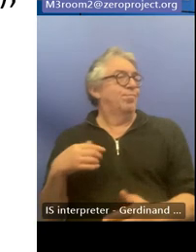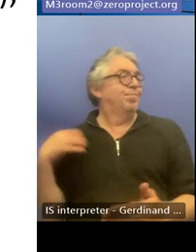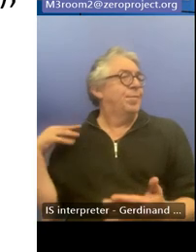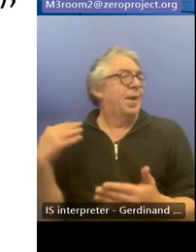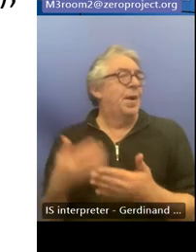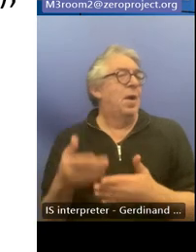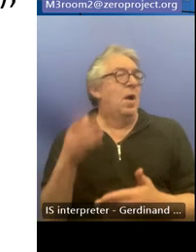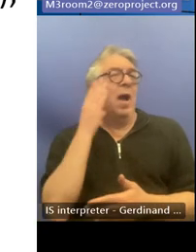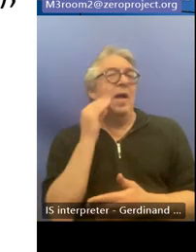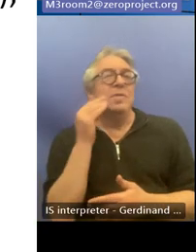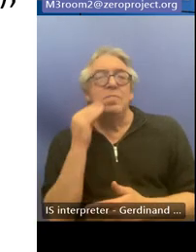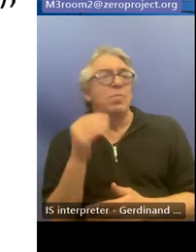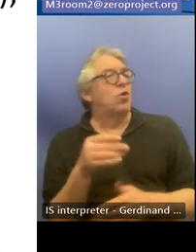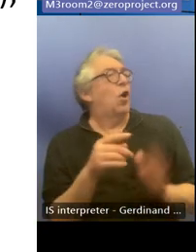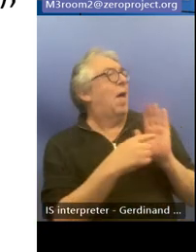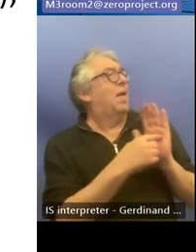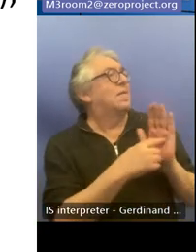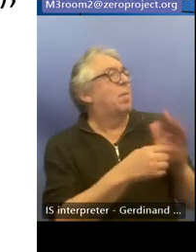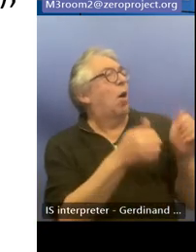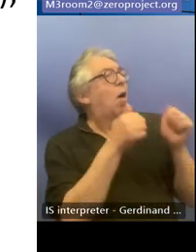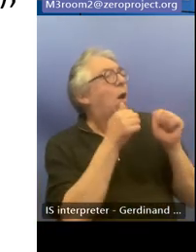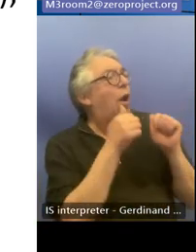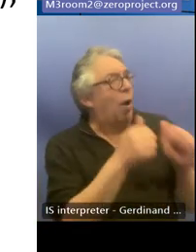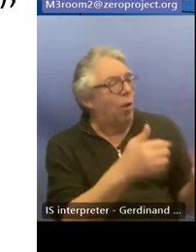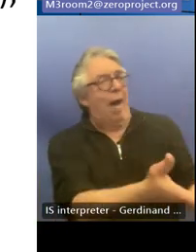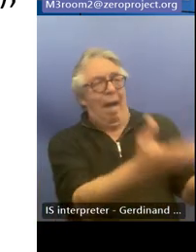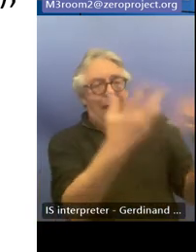good practice, but we listen the first time